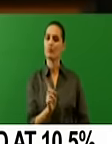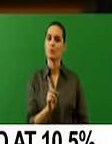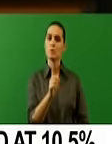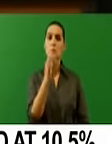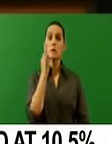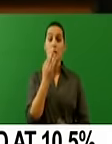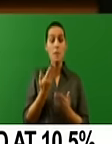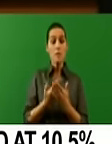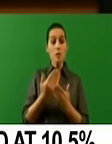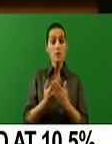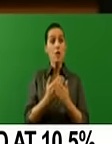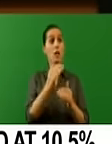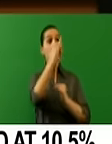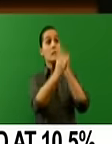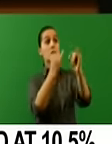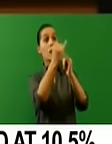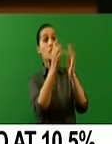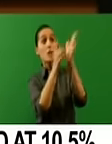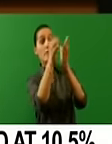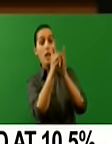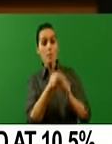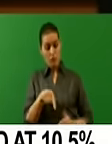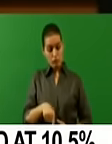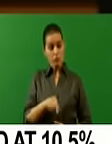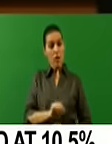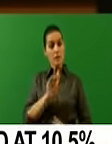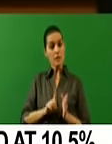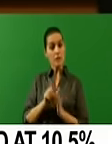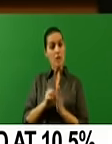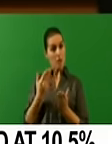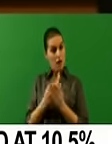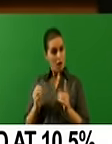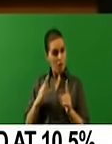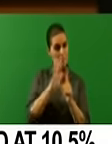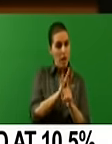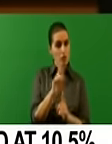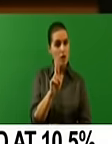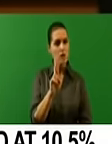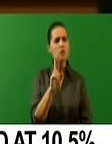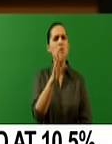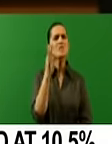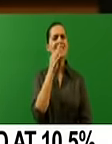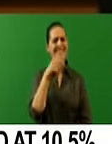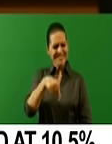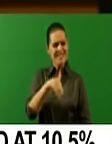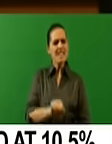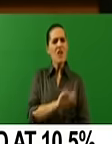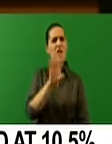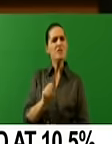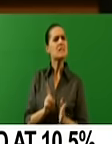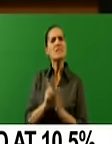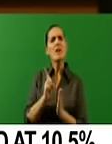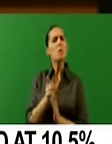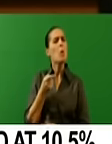and local developments. In terms of those local developments, can you go into a bit more detail into what those